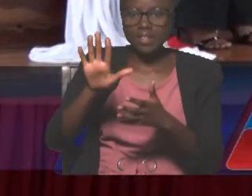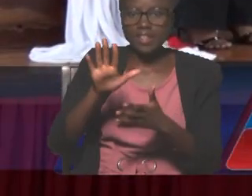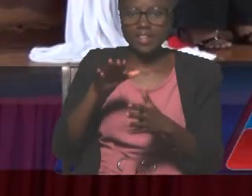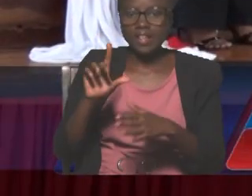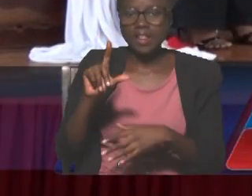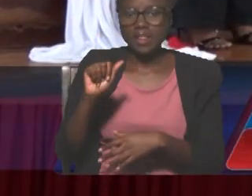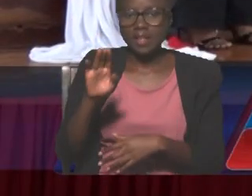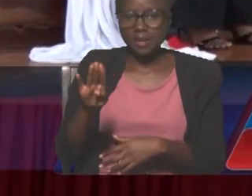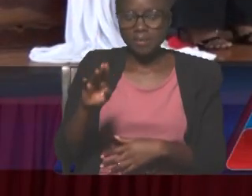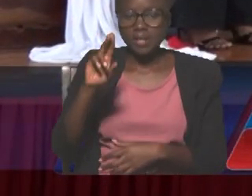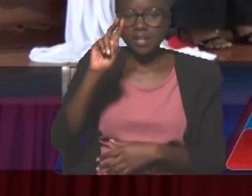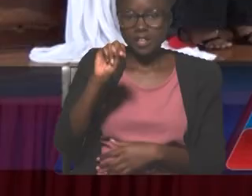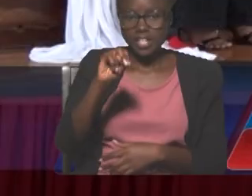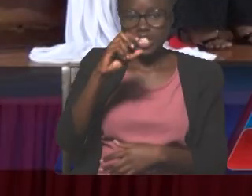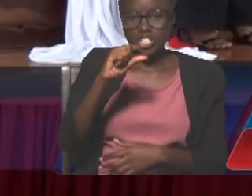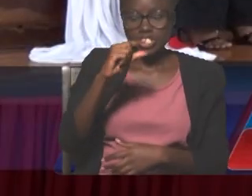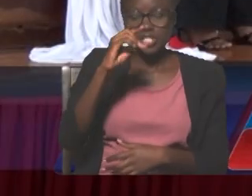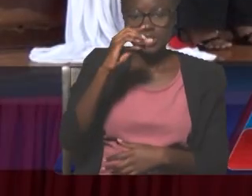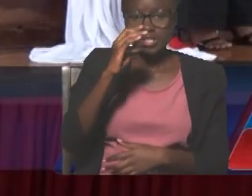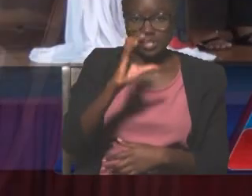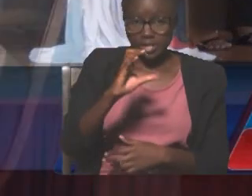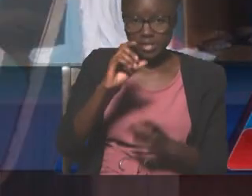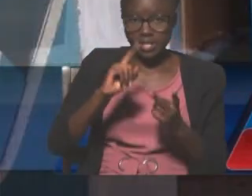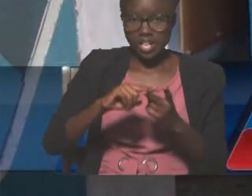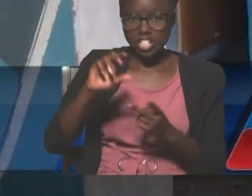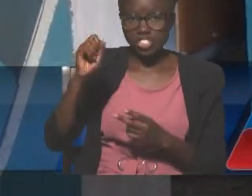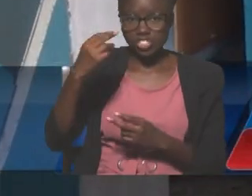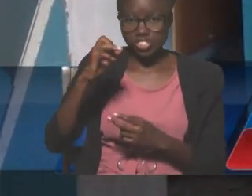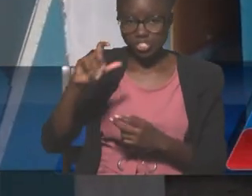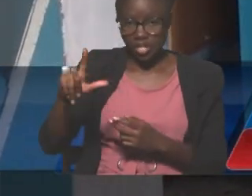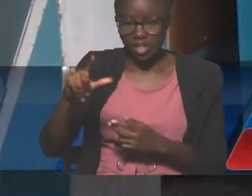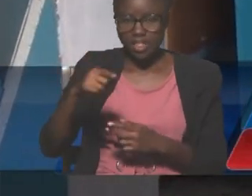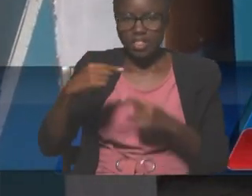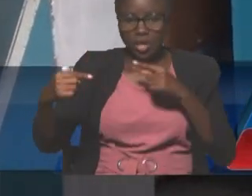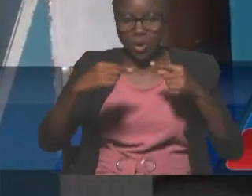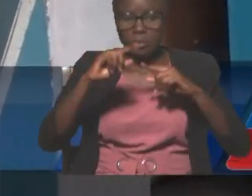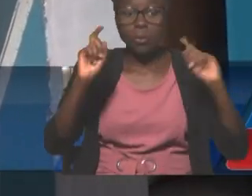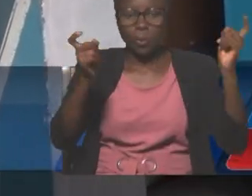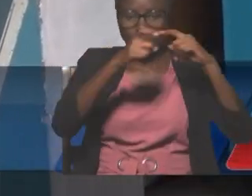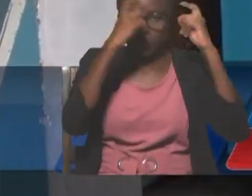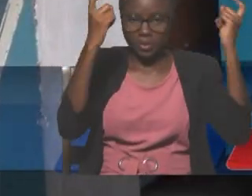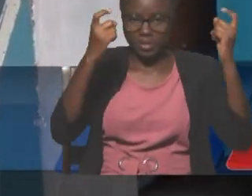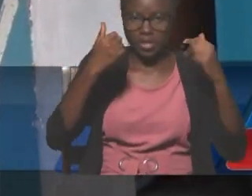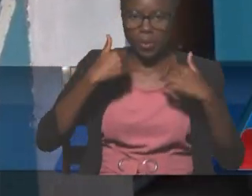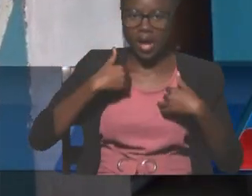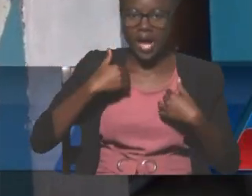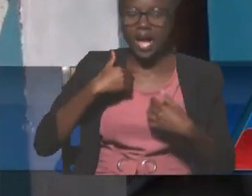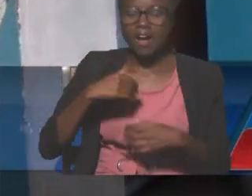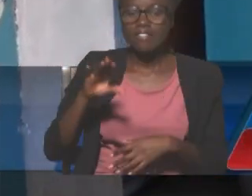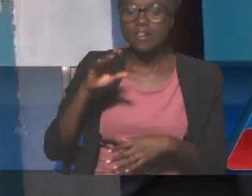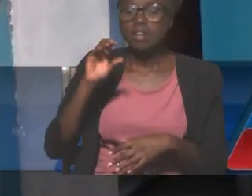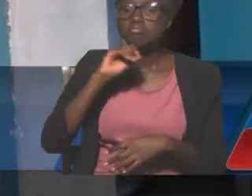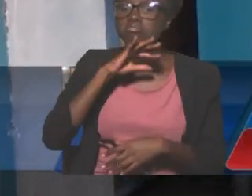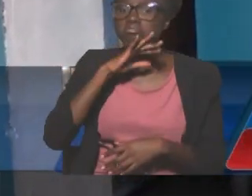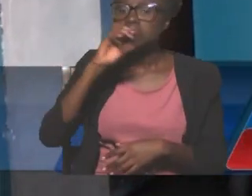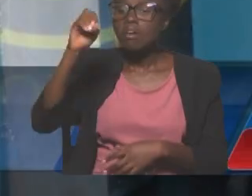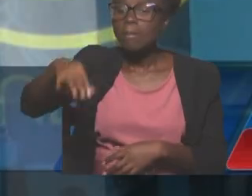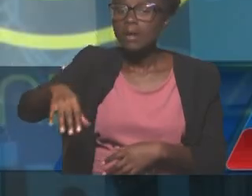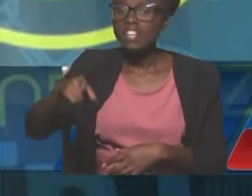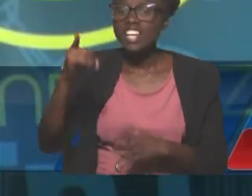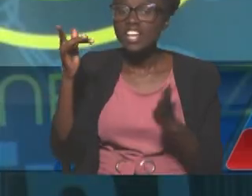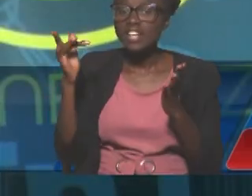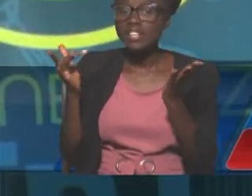in NGC's and Shell's Energy Star competition embarked in the creation of an e-waste bin now being utilized in the